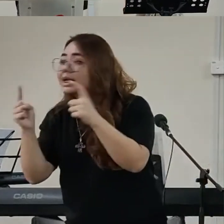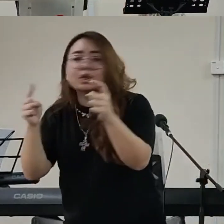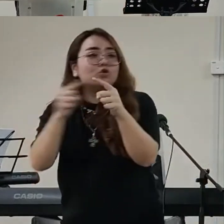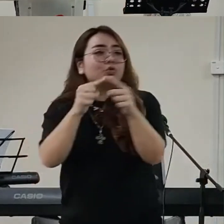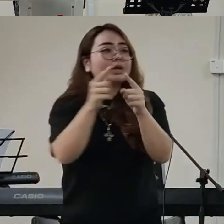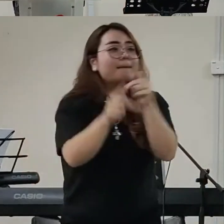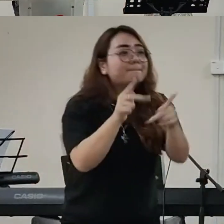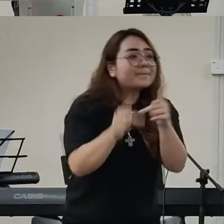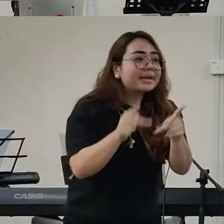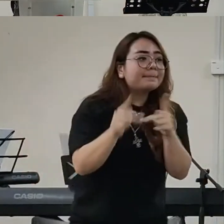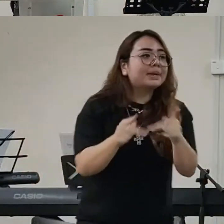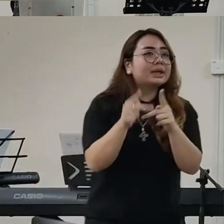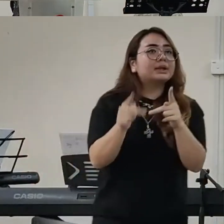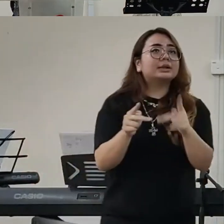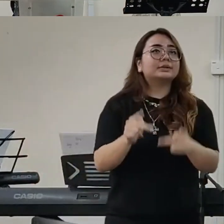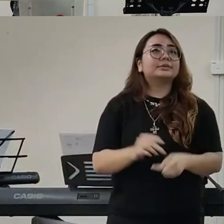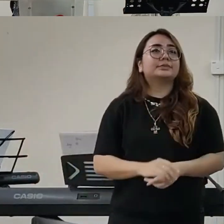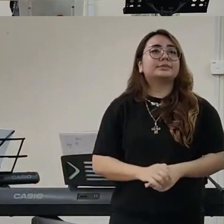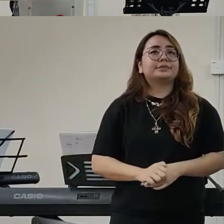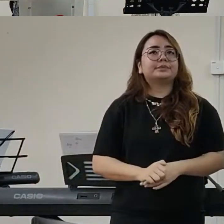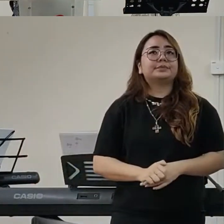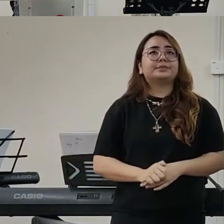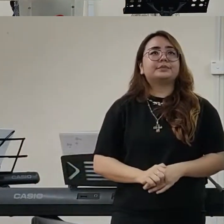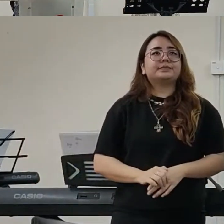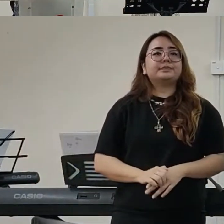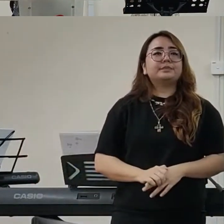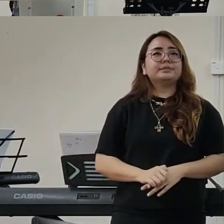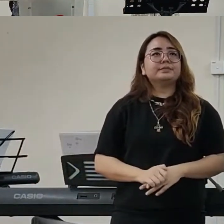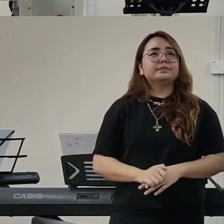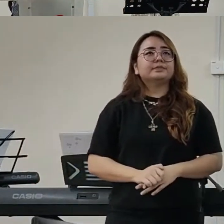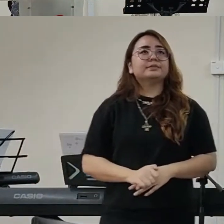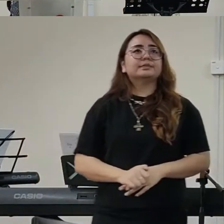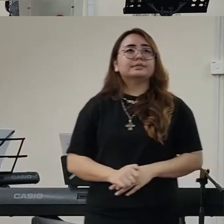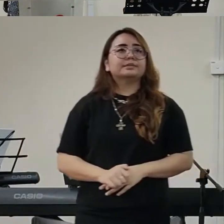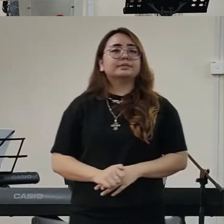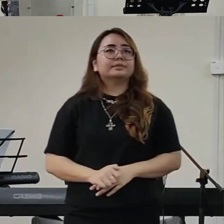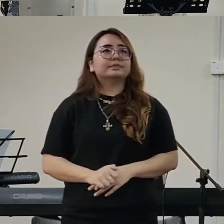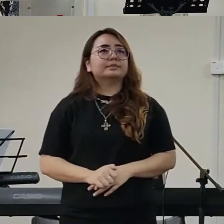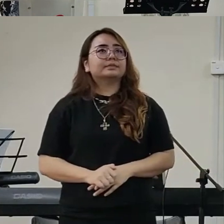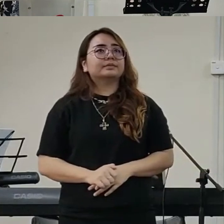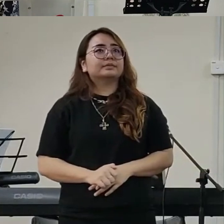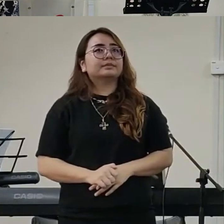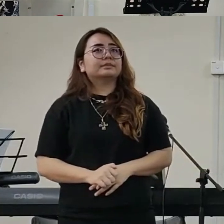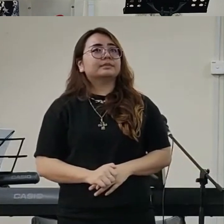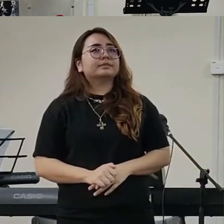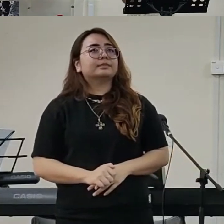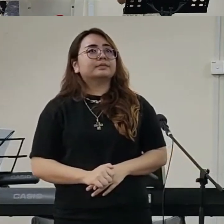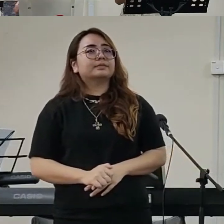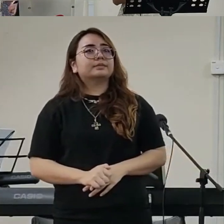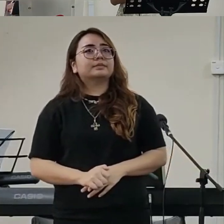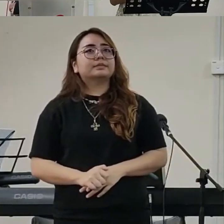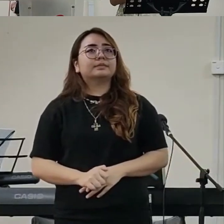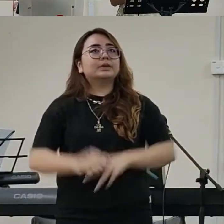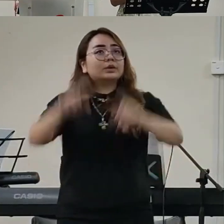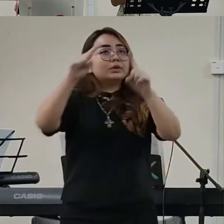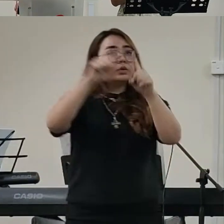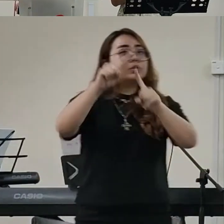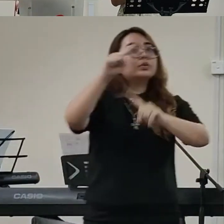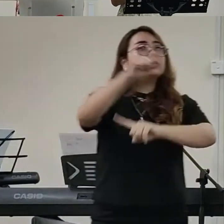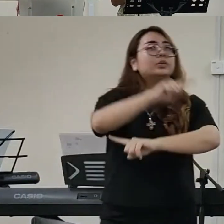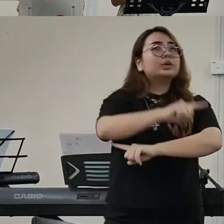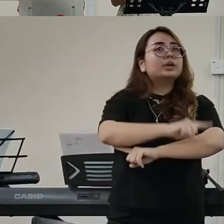it seriously when we hear God speaking. God is speaking. Today, God is speaking to us